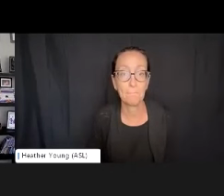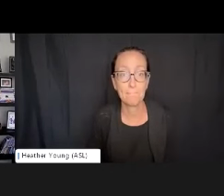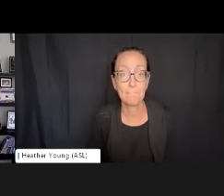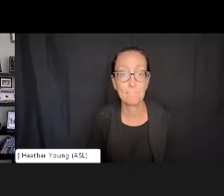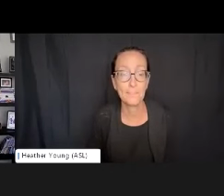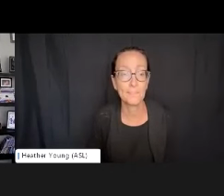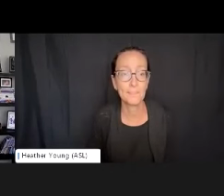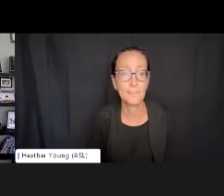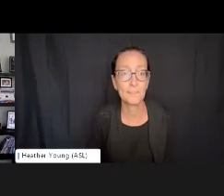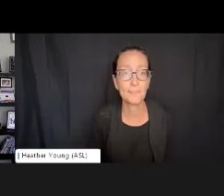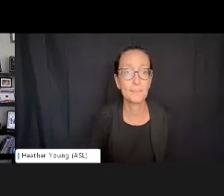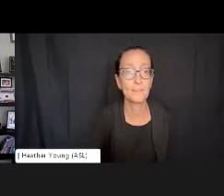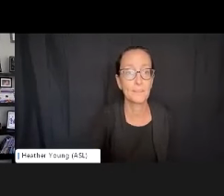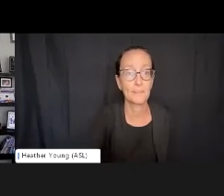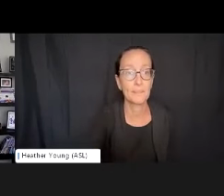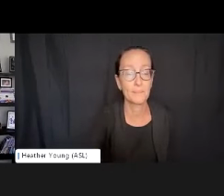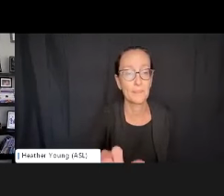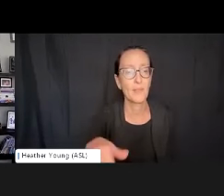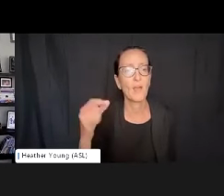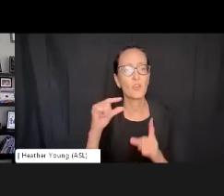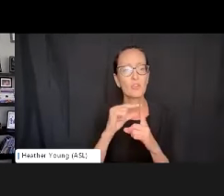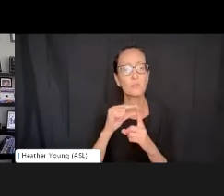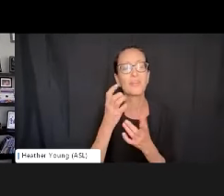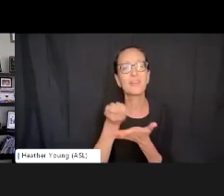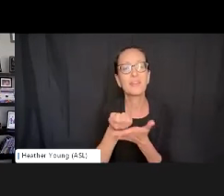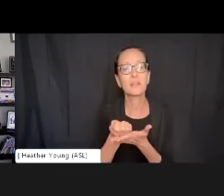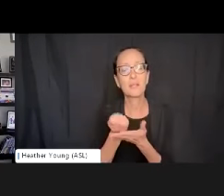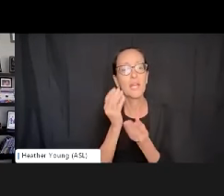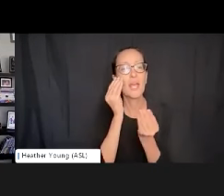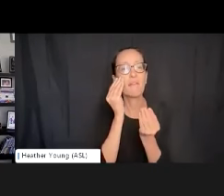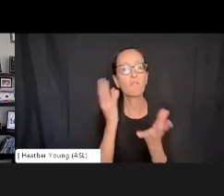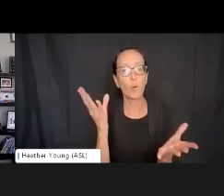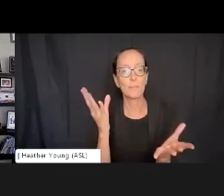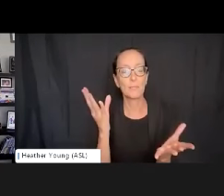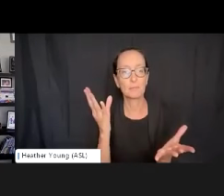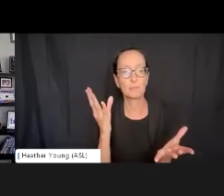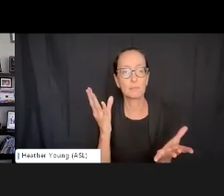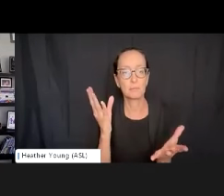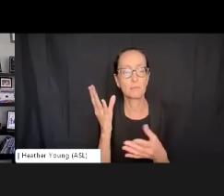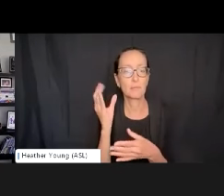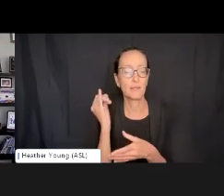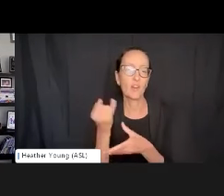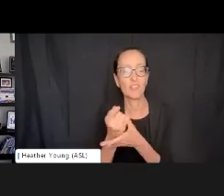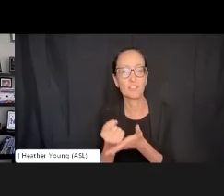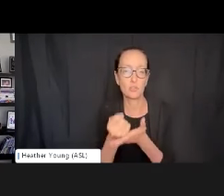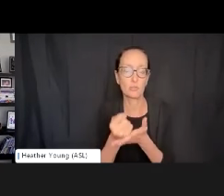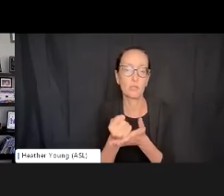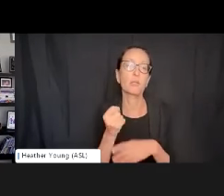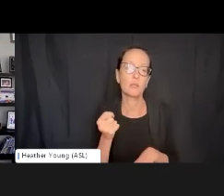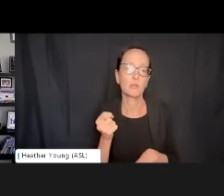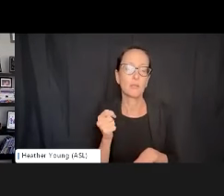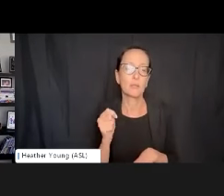Then we also have terminology called evidence-informed intervention. And these usually are interventions developed that